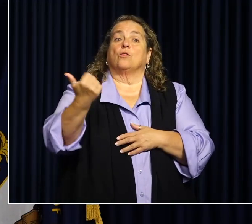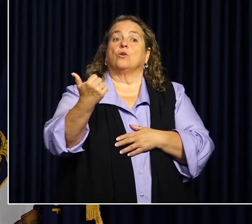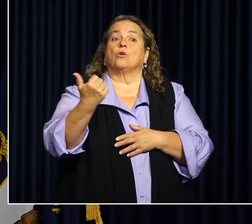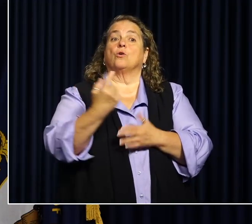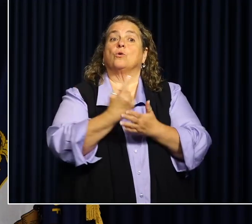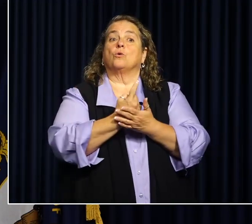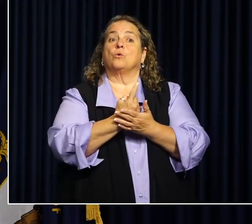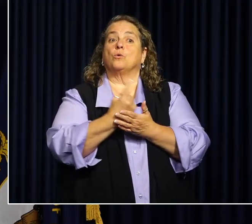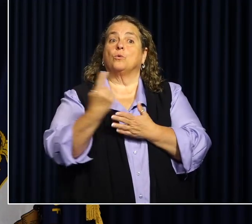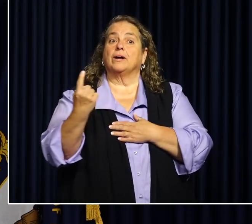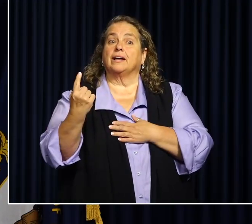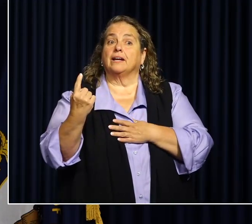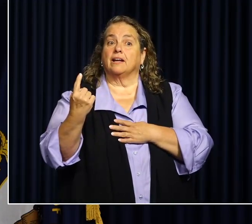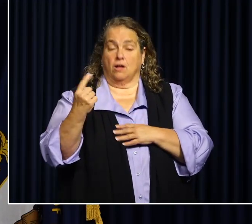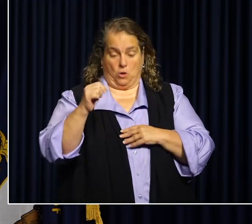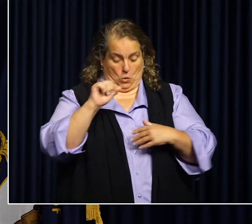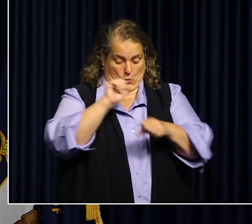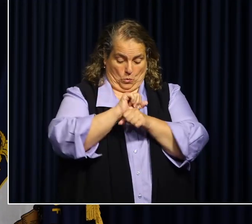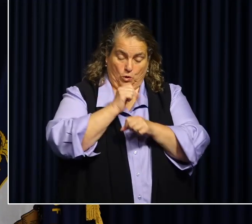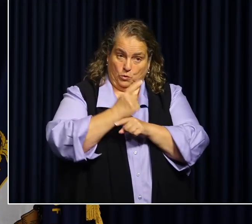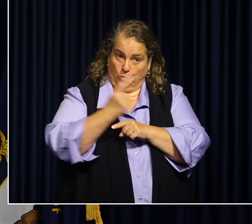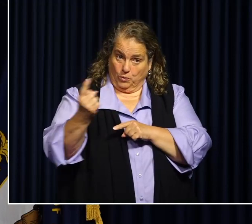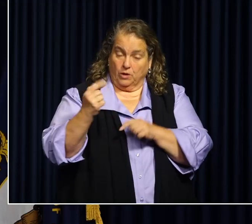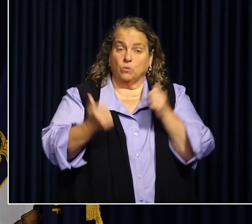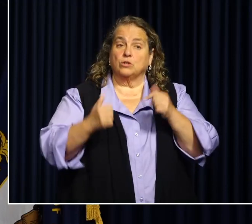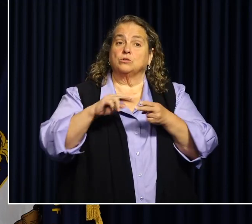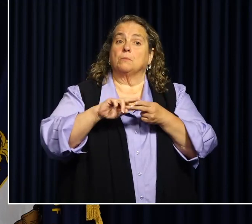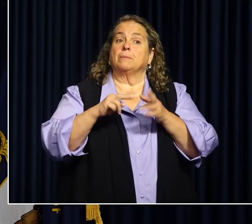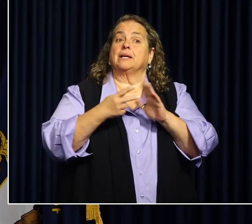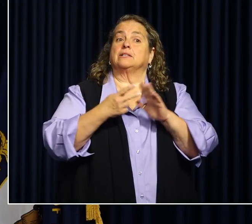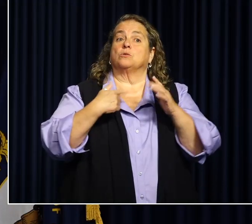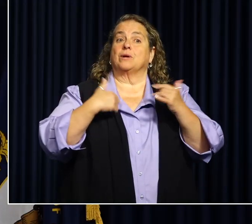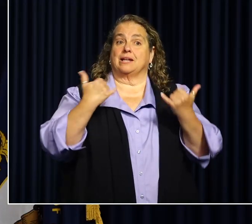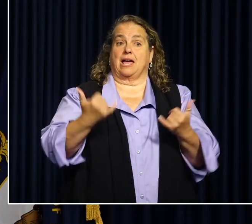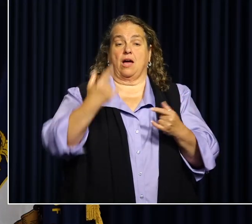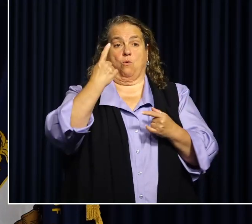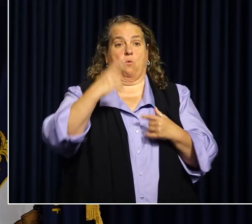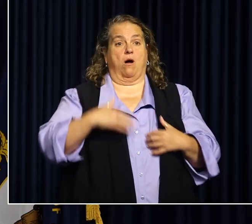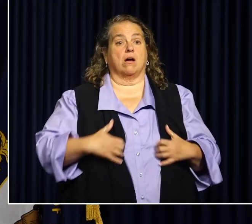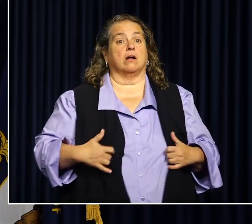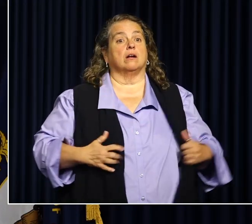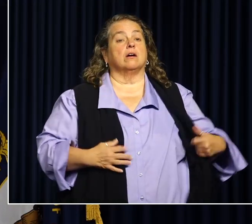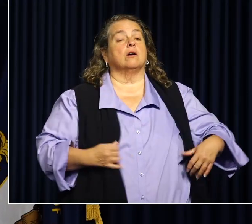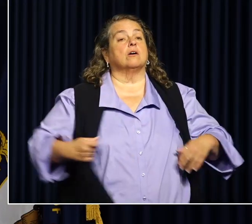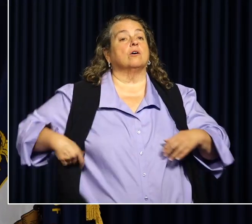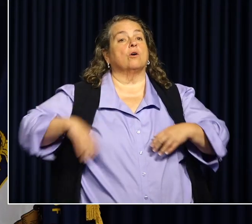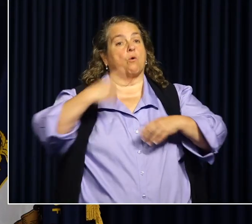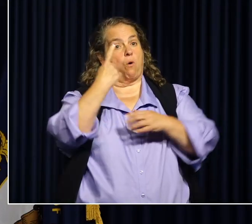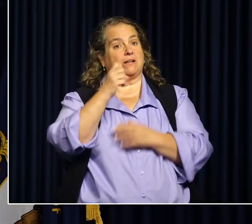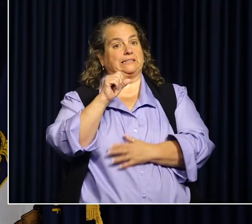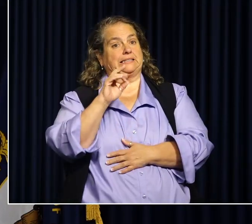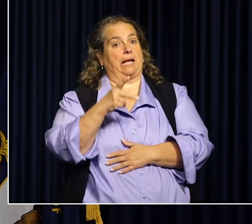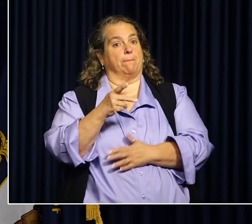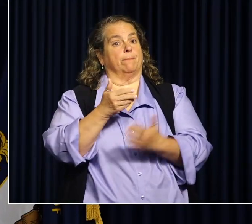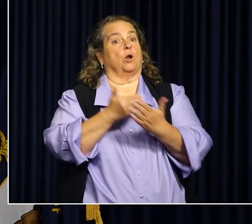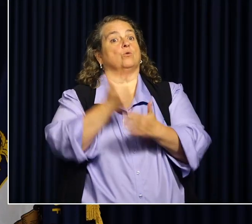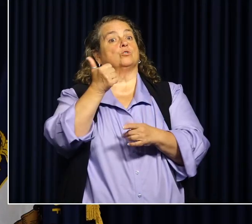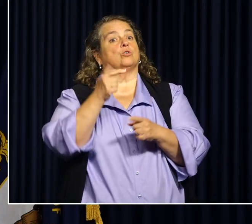least, work week, which means we are one step closer to defeating